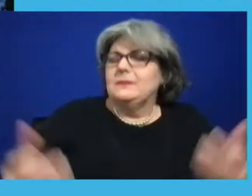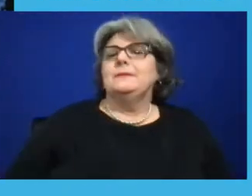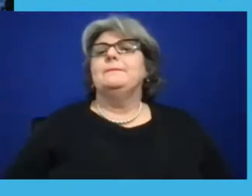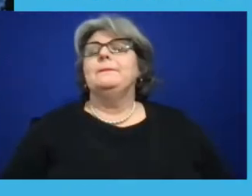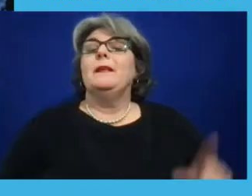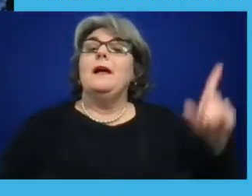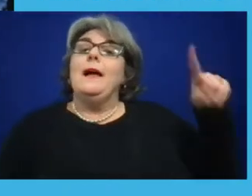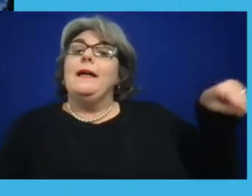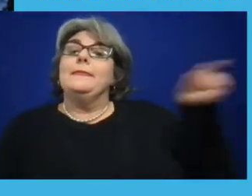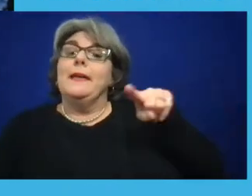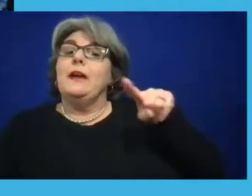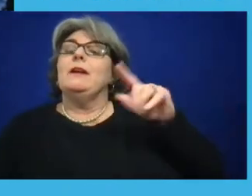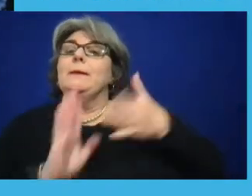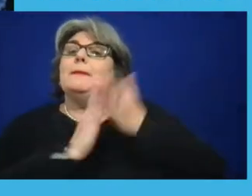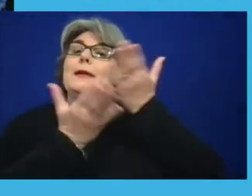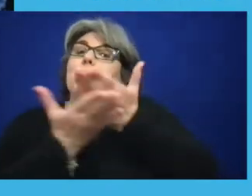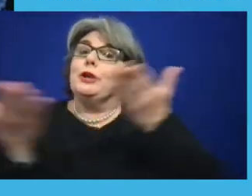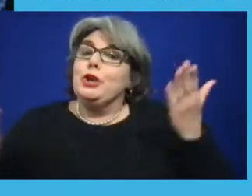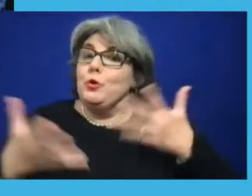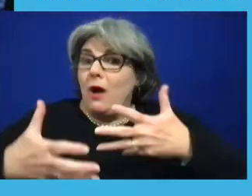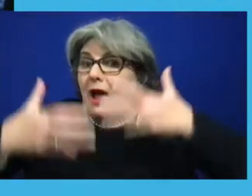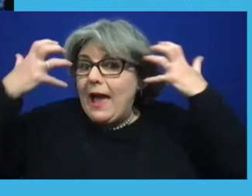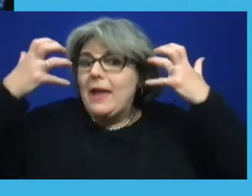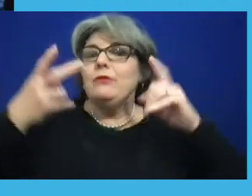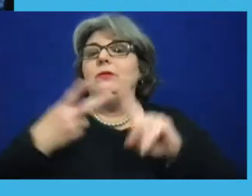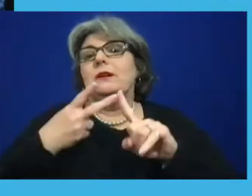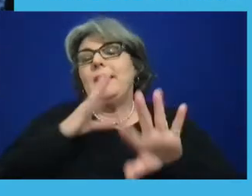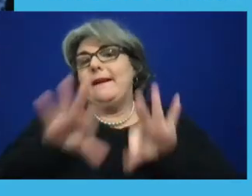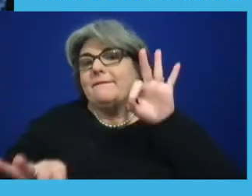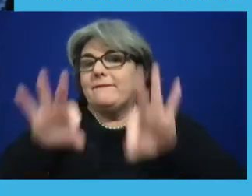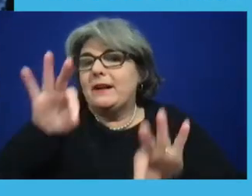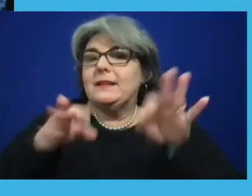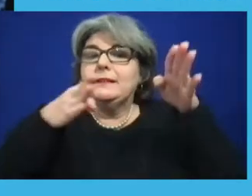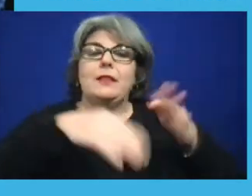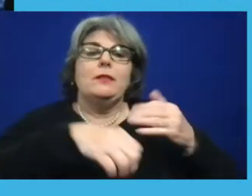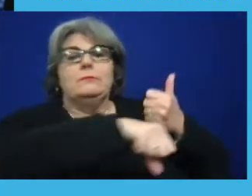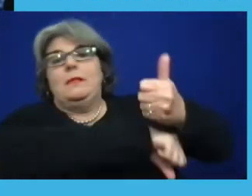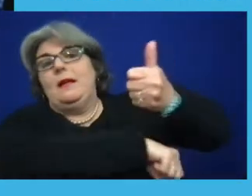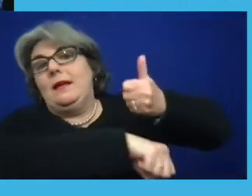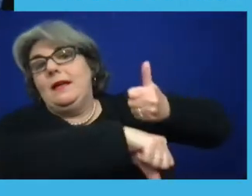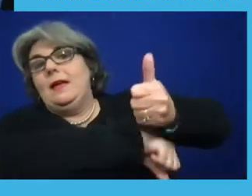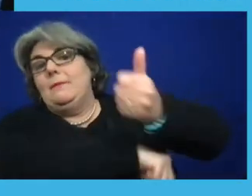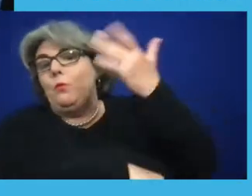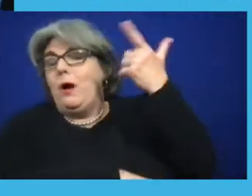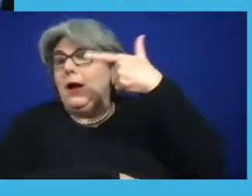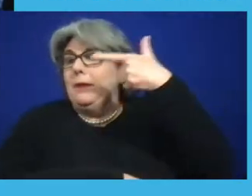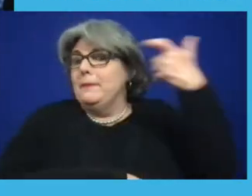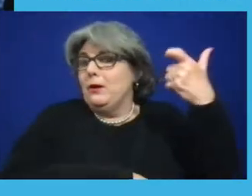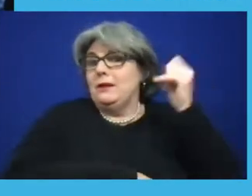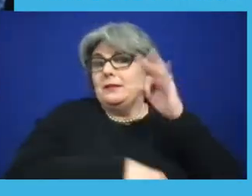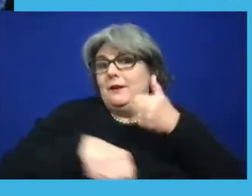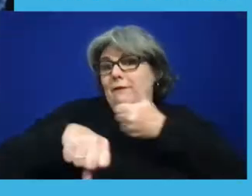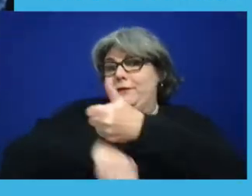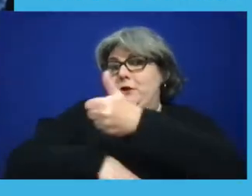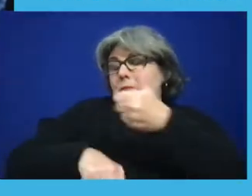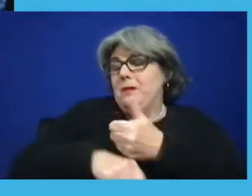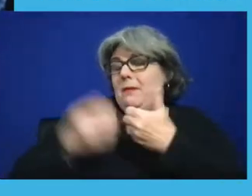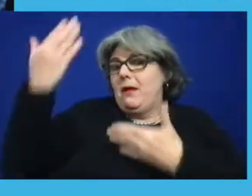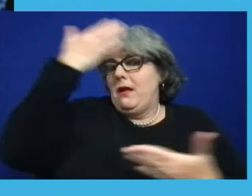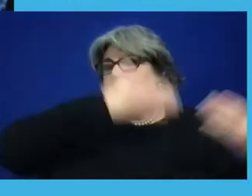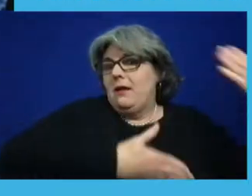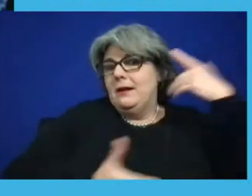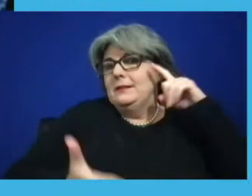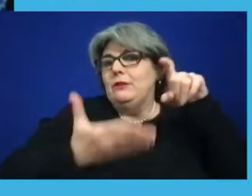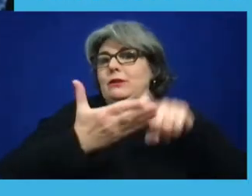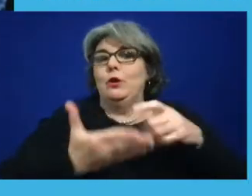They're not interested in actually solving problems. They're interested in making you angry and finding somebody to